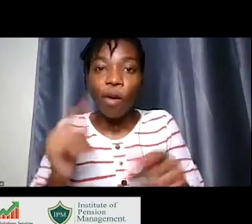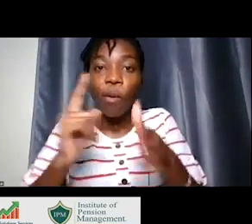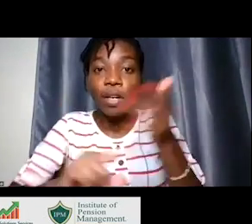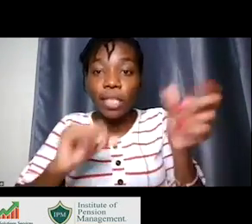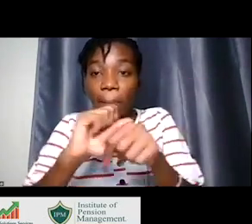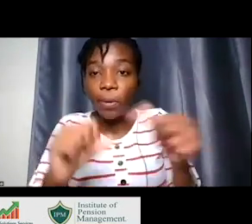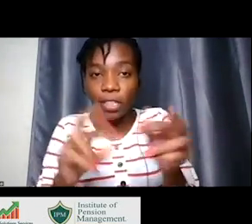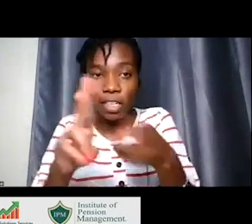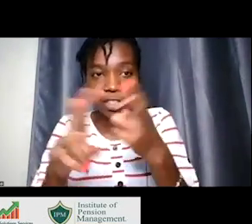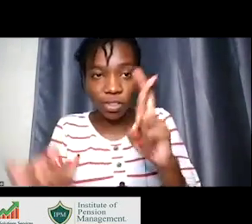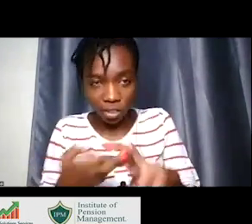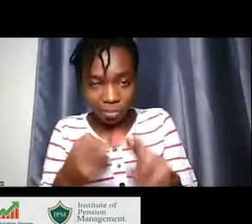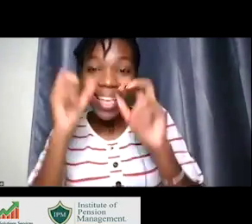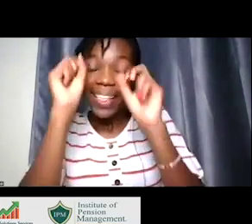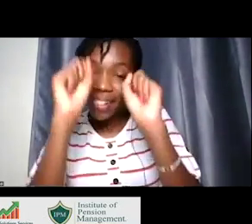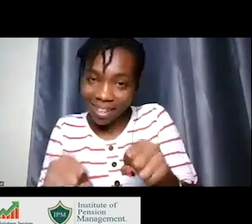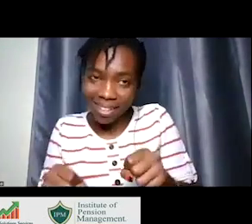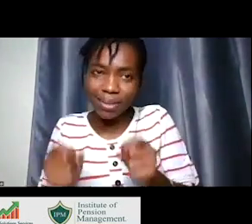yeah?